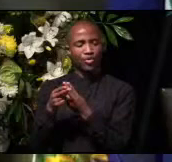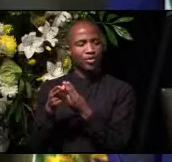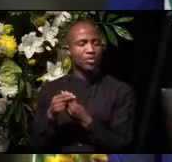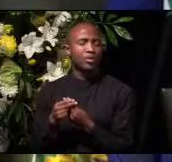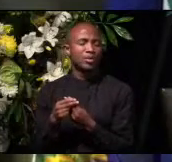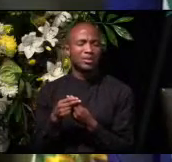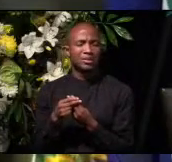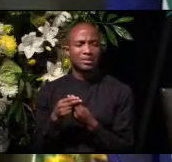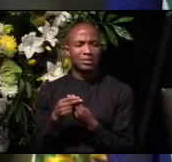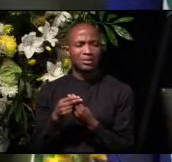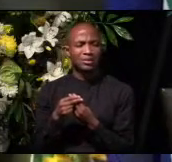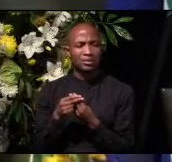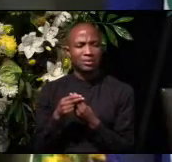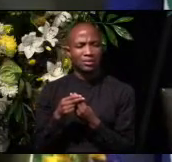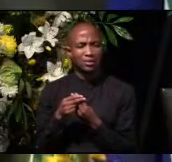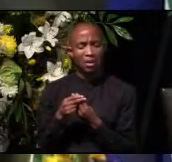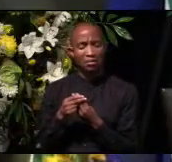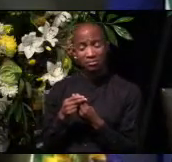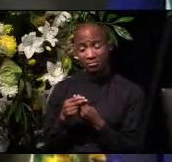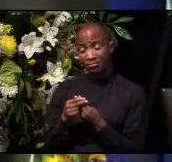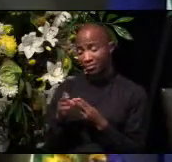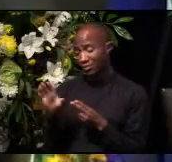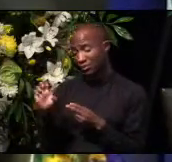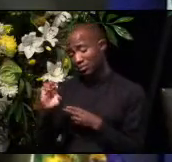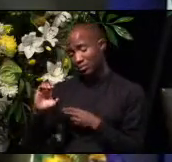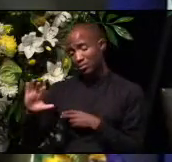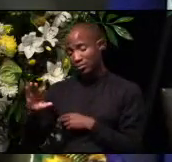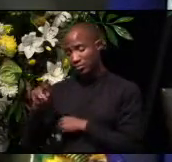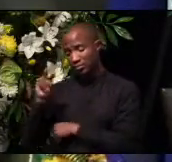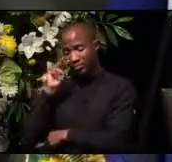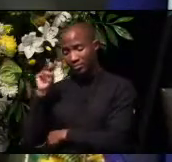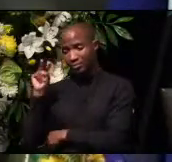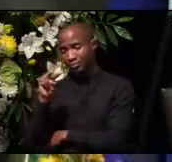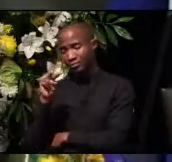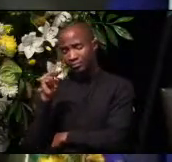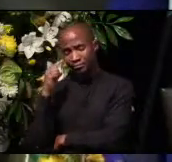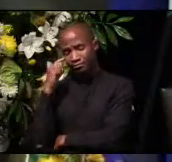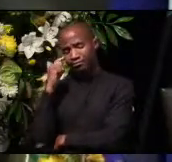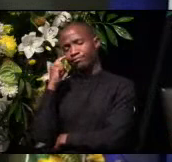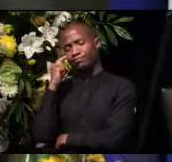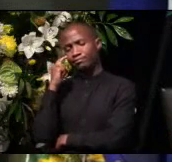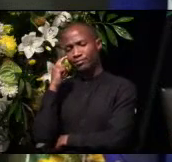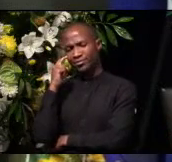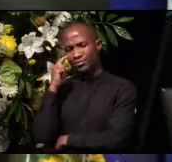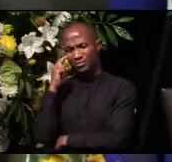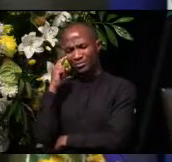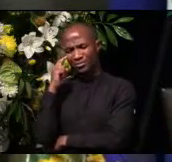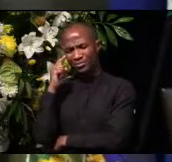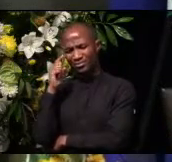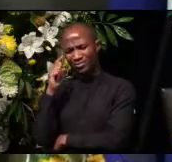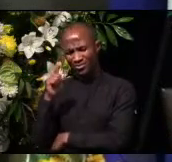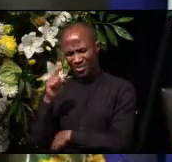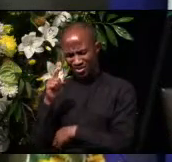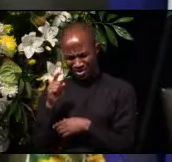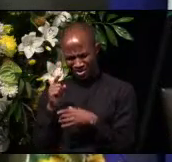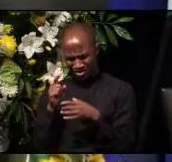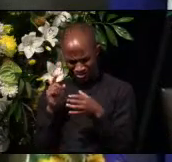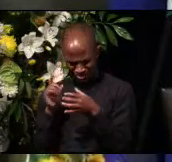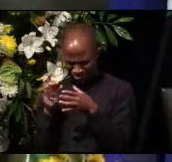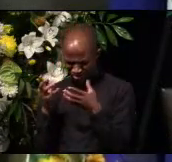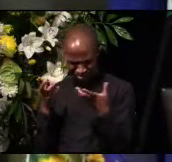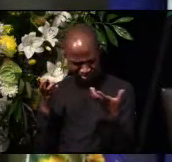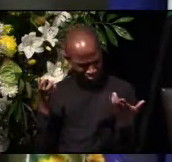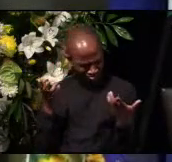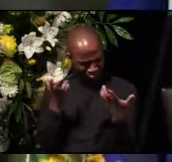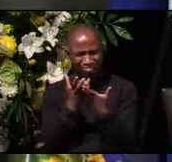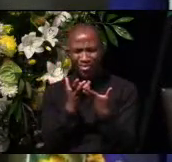he realized and when he was in the Eastern Cape that that is completely out of touch with the South African situation that